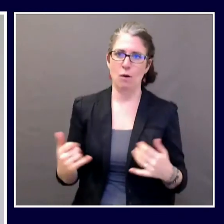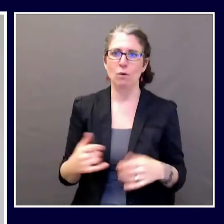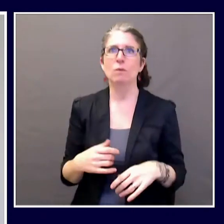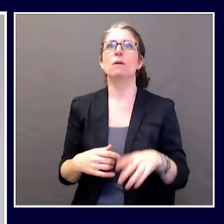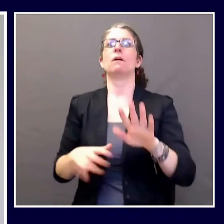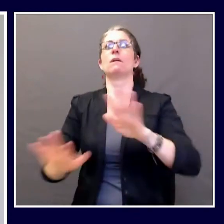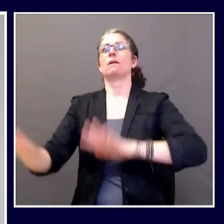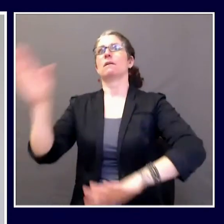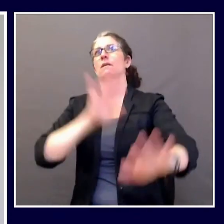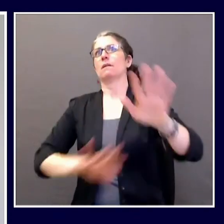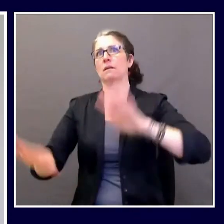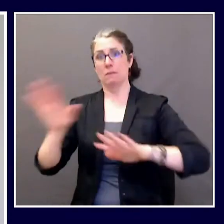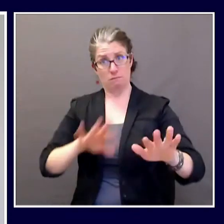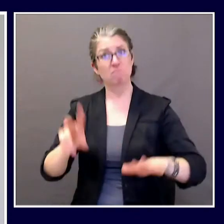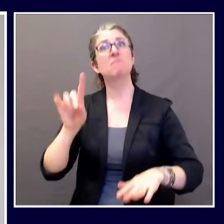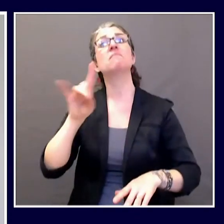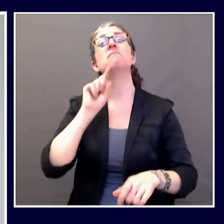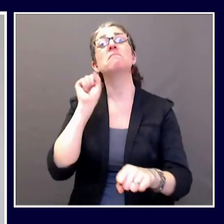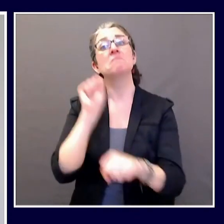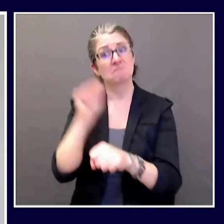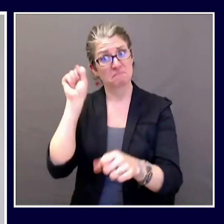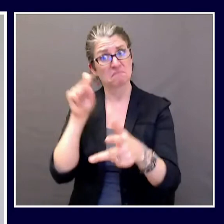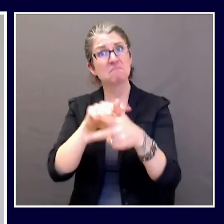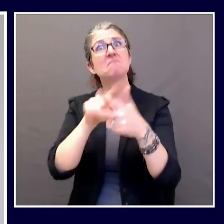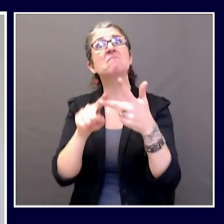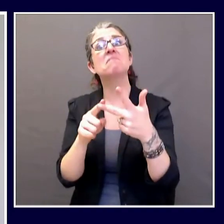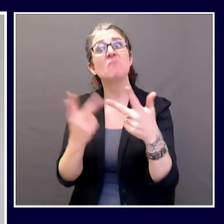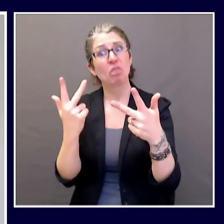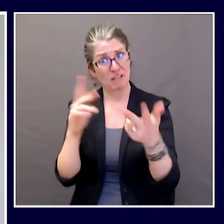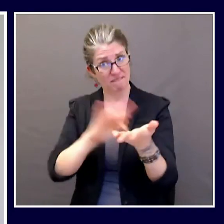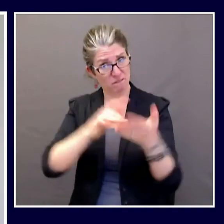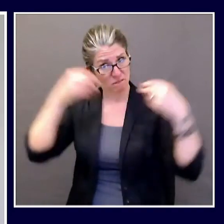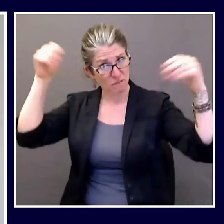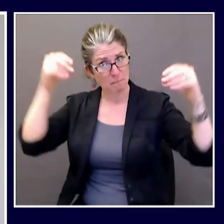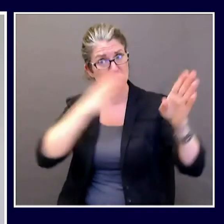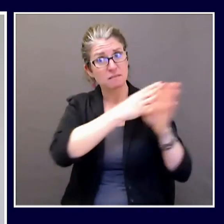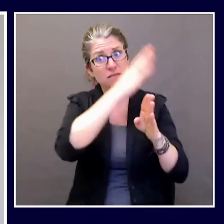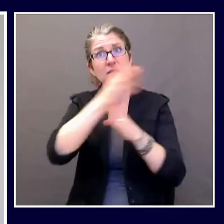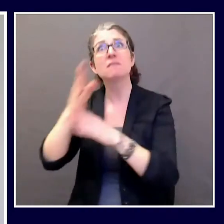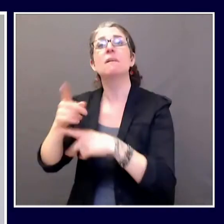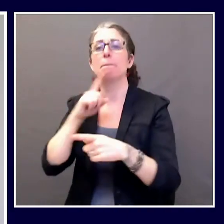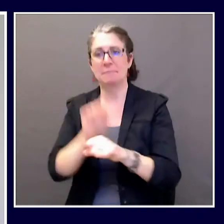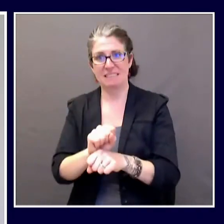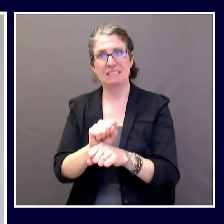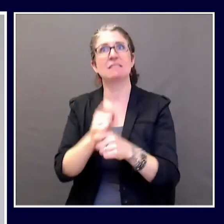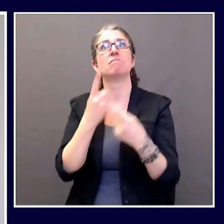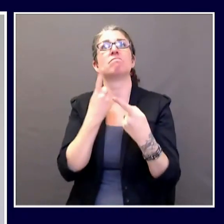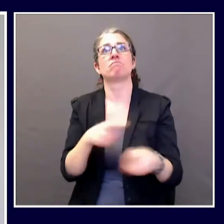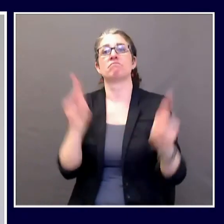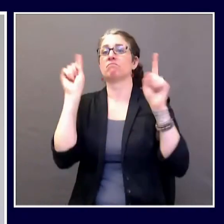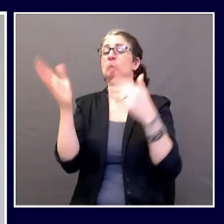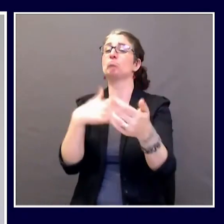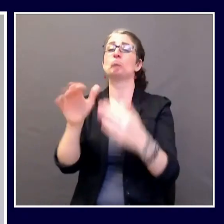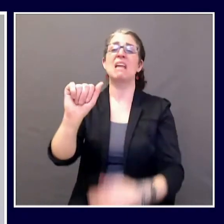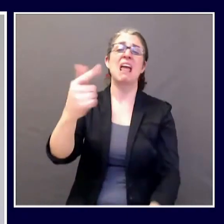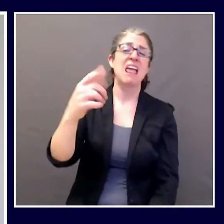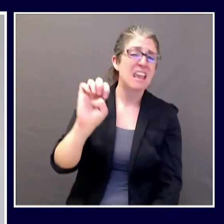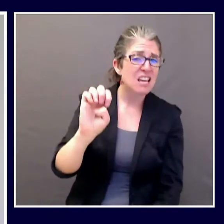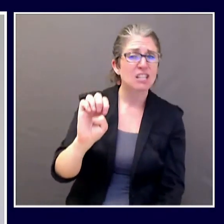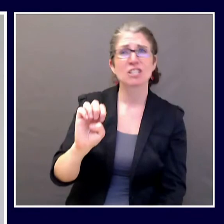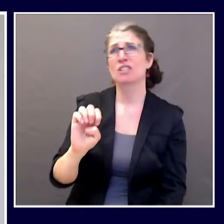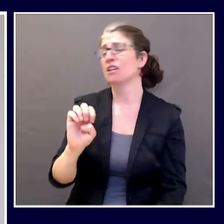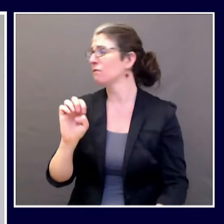systems to allow for registration. We know it's a challenge. There's no question about that. We ask that you stick with us and stick with those systems a bit